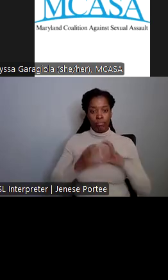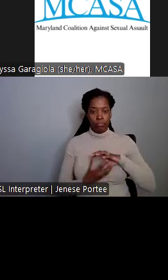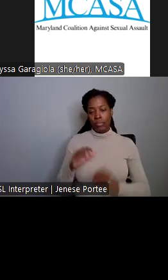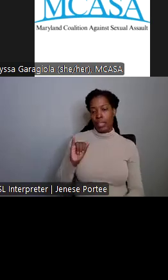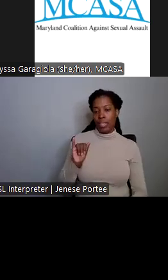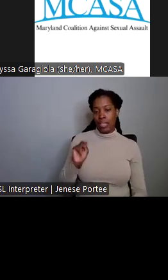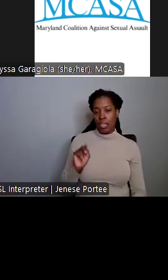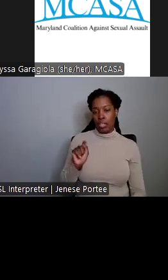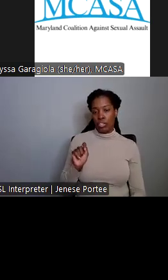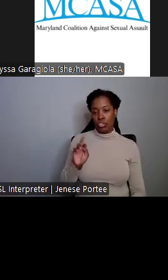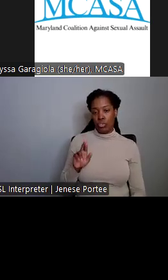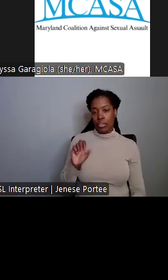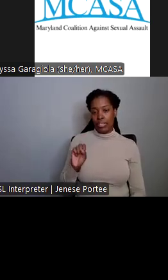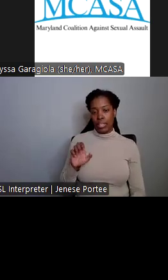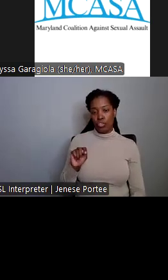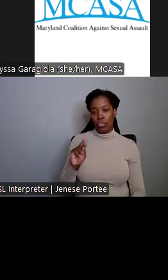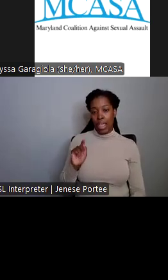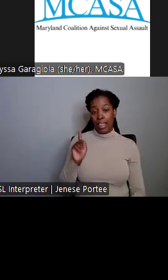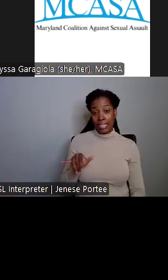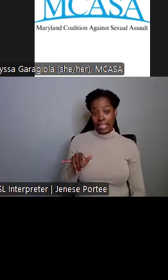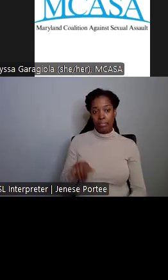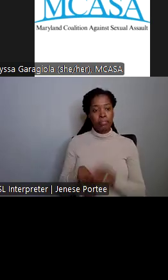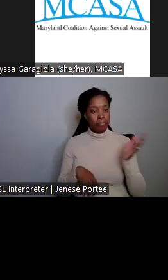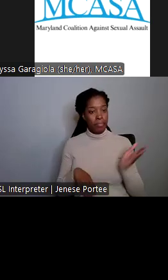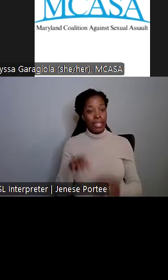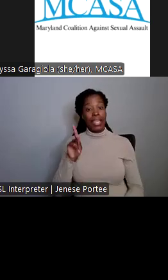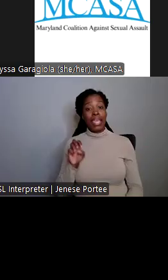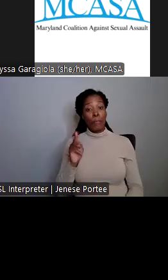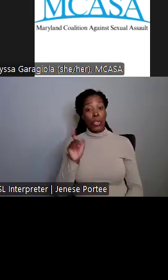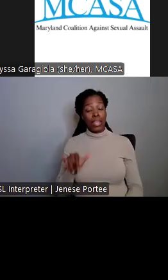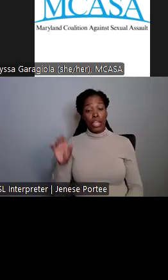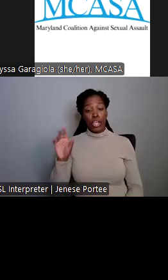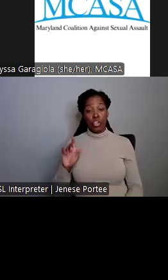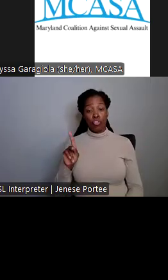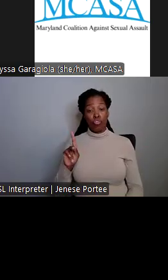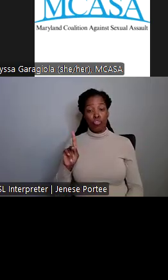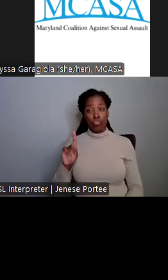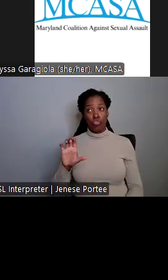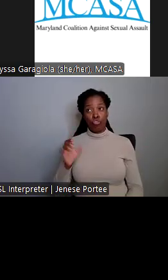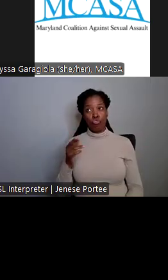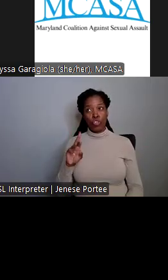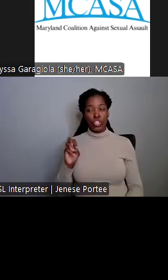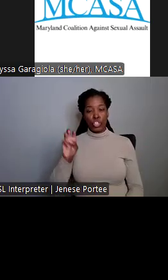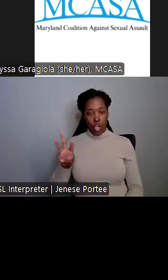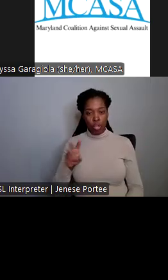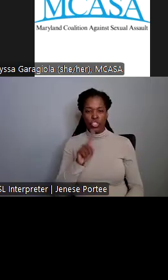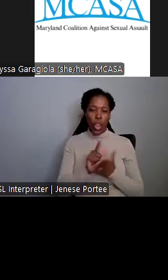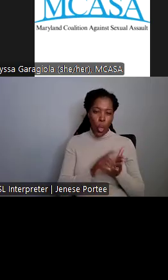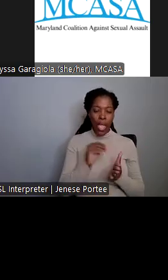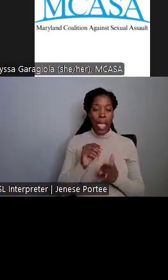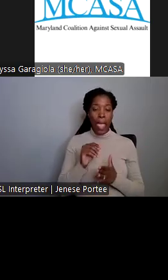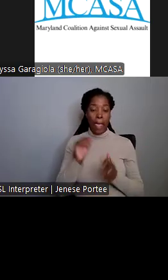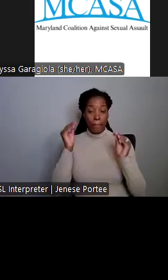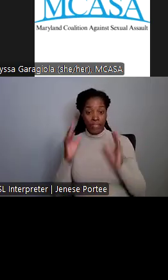Kimberly Crenshaw, a lawyer and professor at the UCLA School of Law and the Columbia Law School, coined the